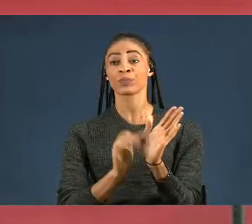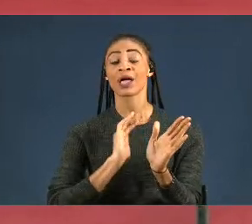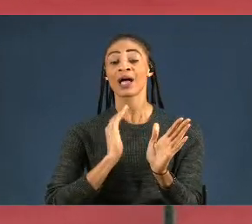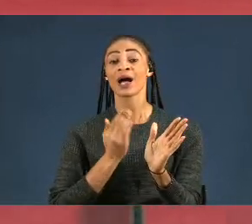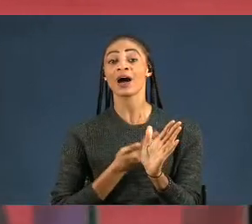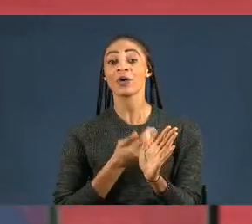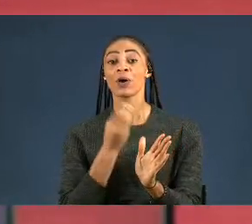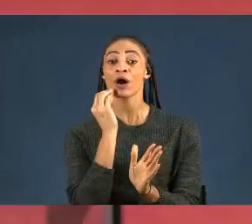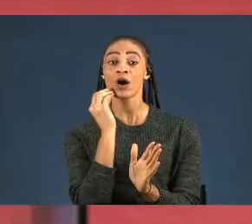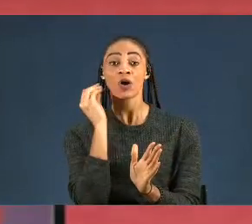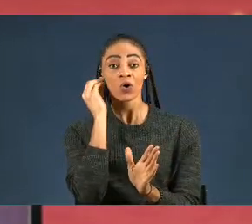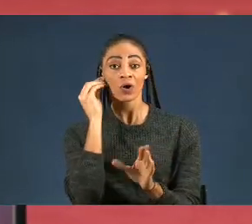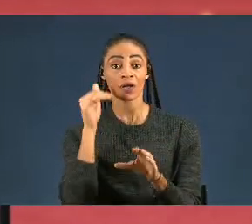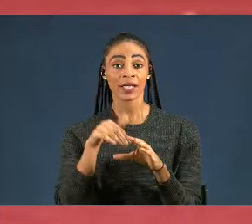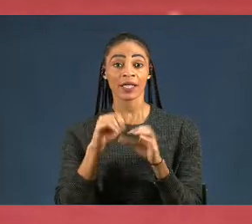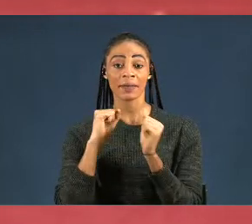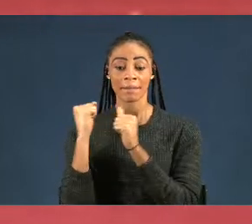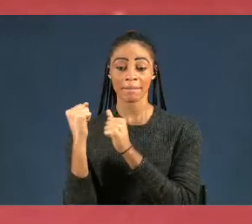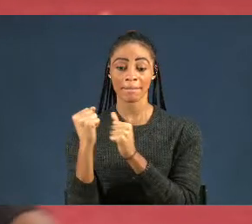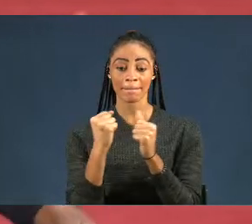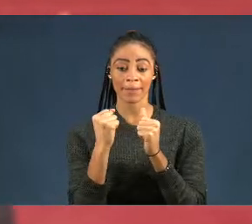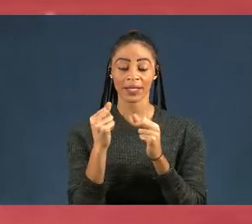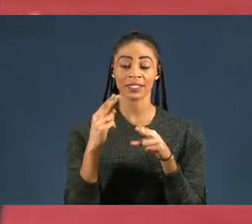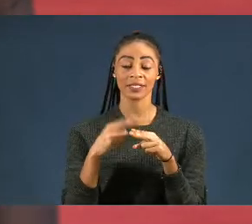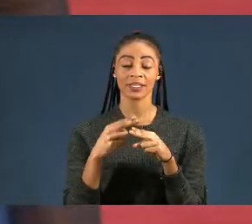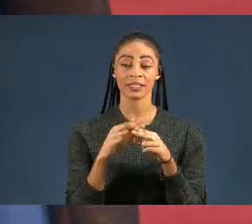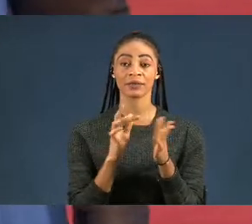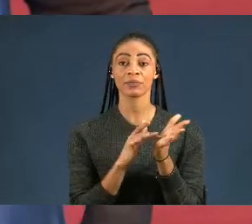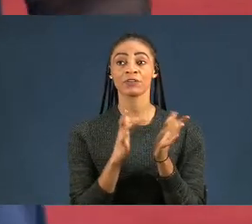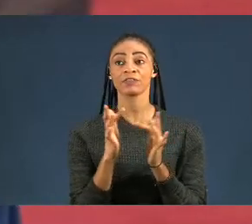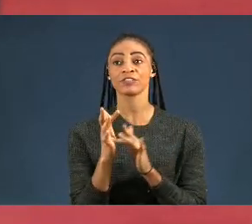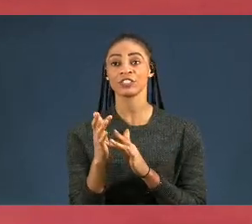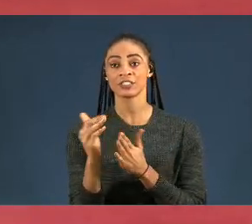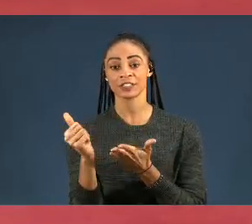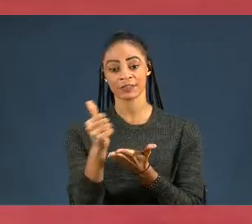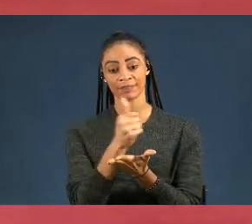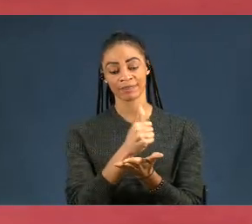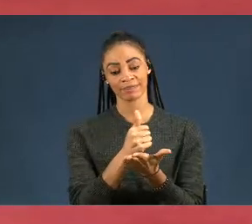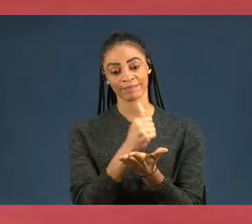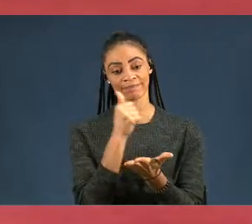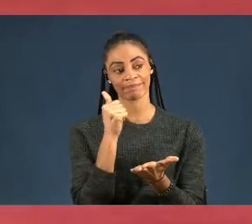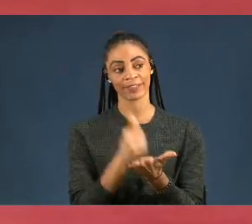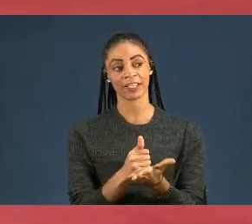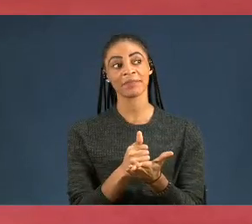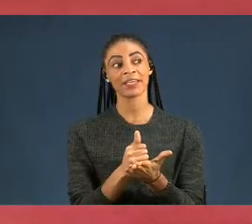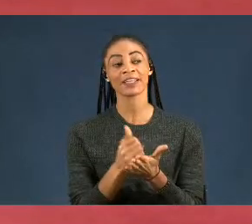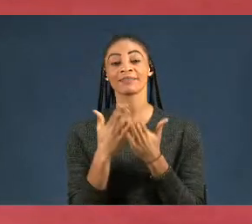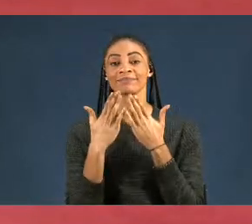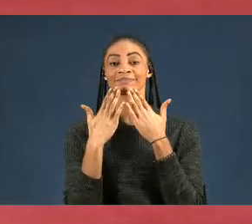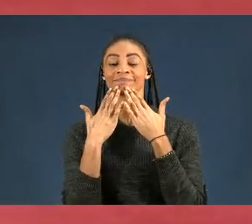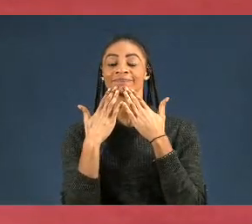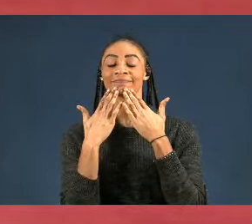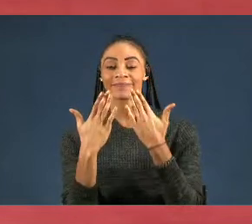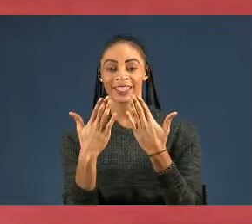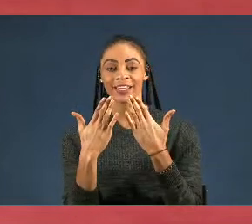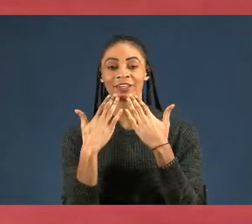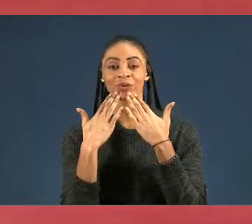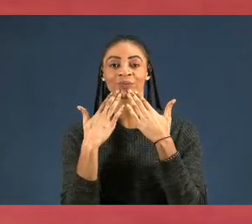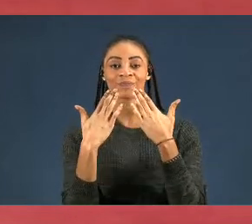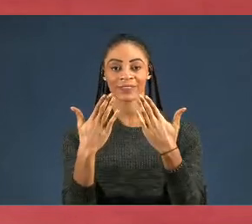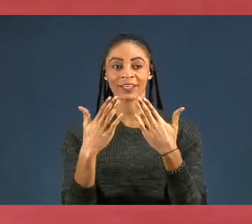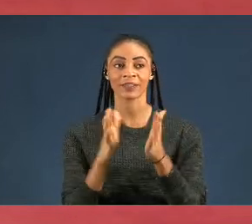families. In the mighty name of Jesus, amen, amen, amen. Thank you. Pastor Riggs.